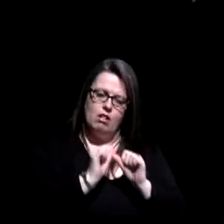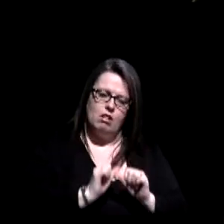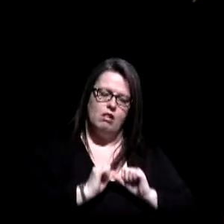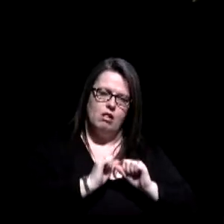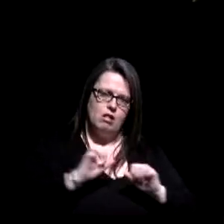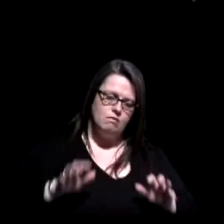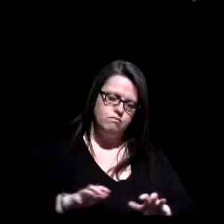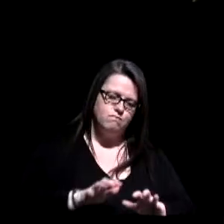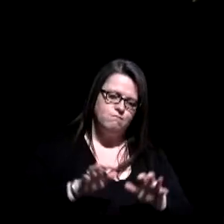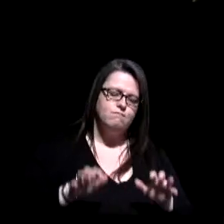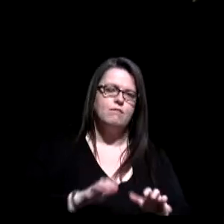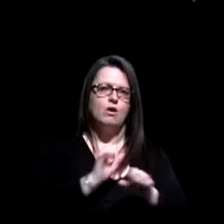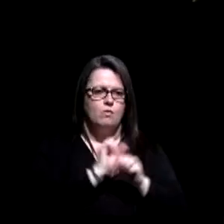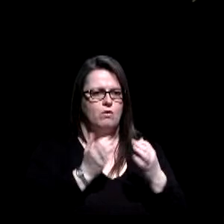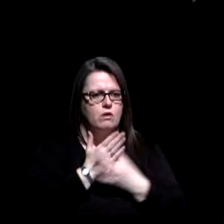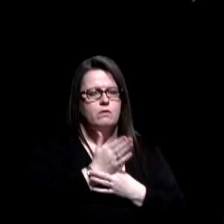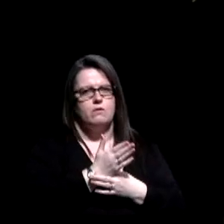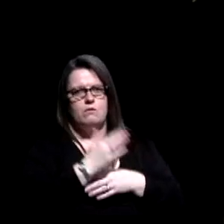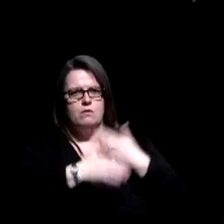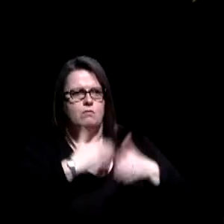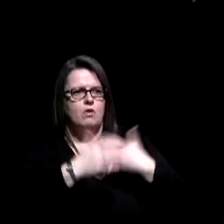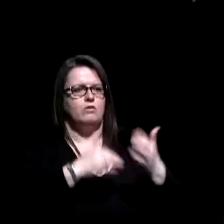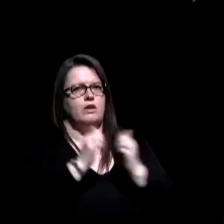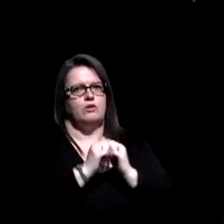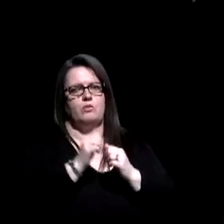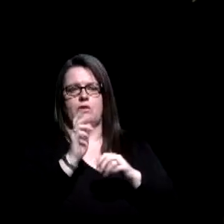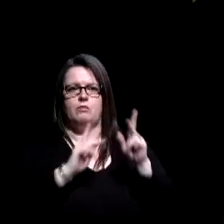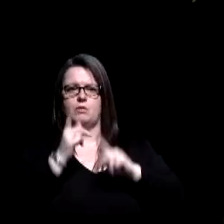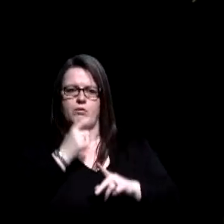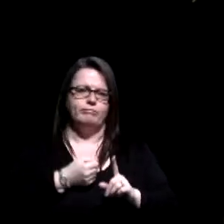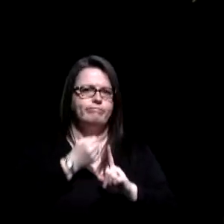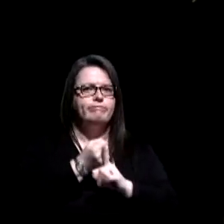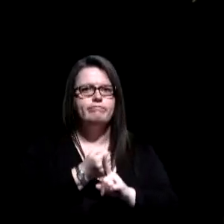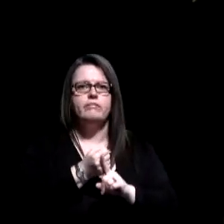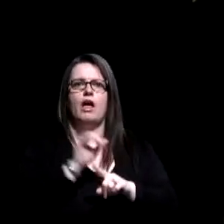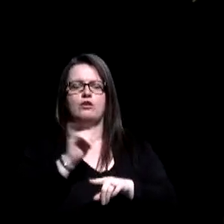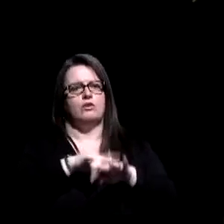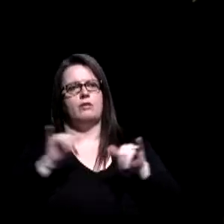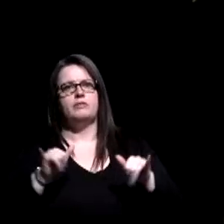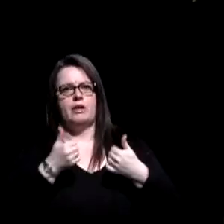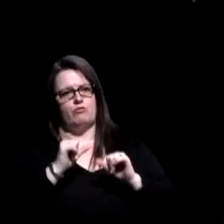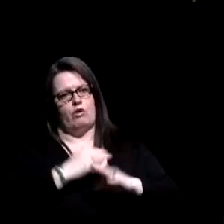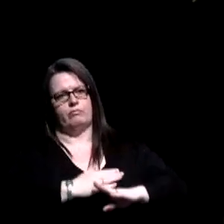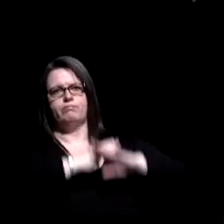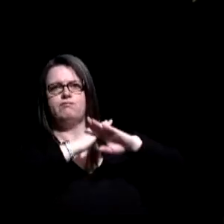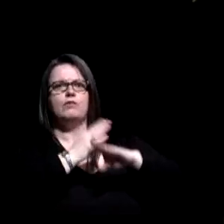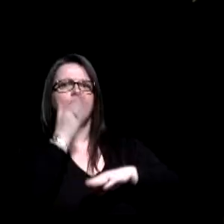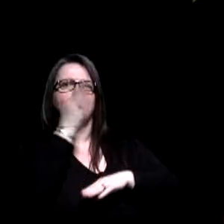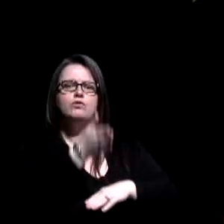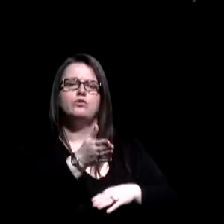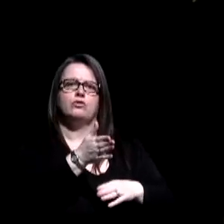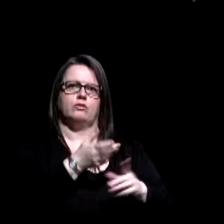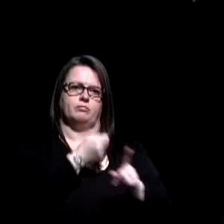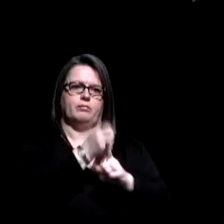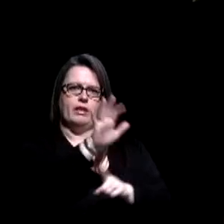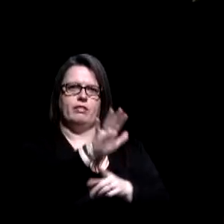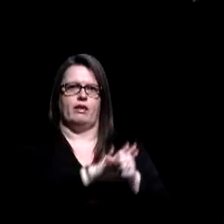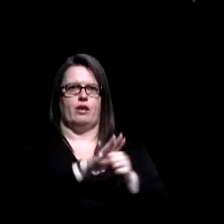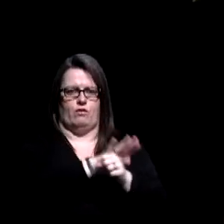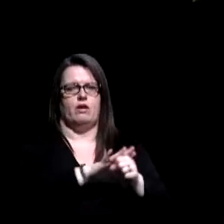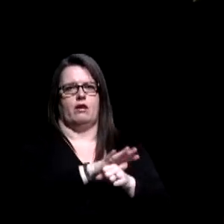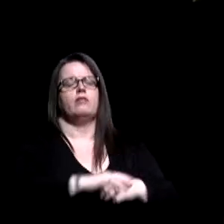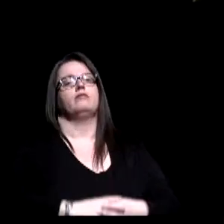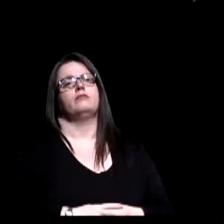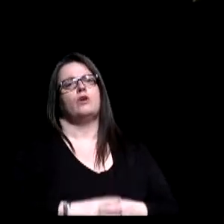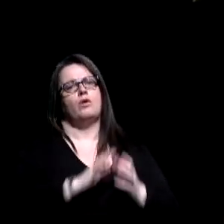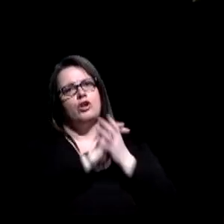compensation process with impacted residents, as well as working to mitigate future impacts on the region. Congratulations